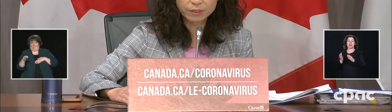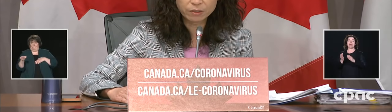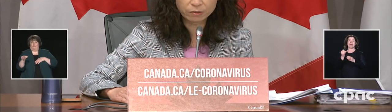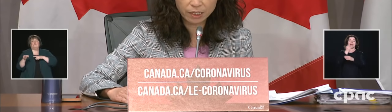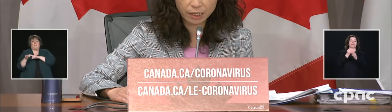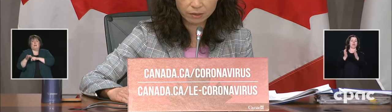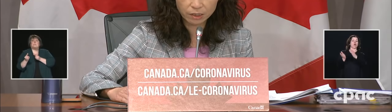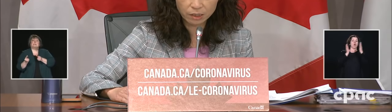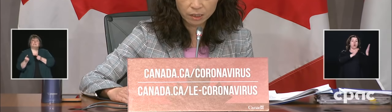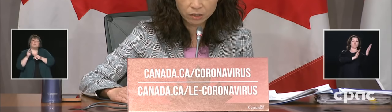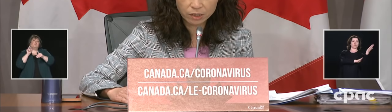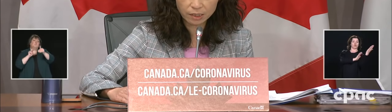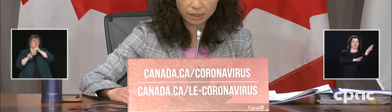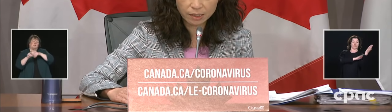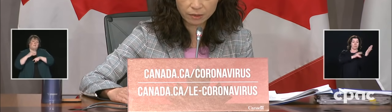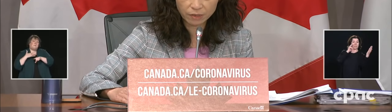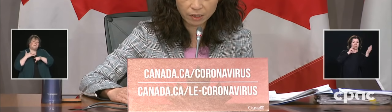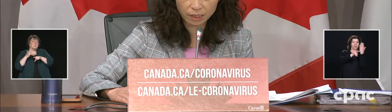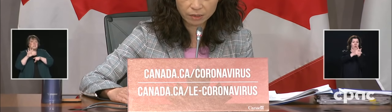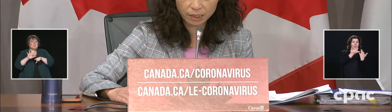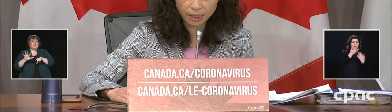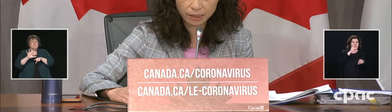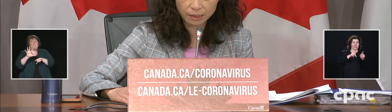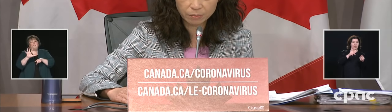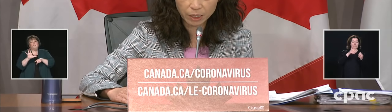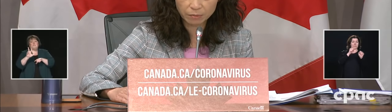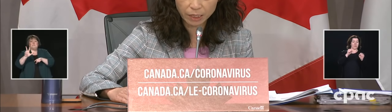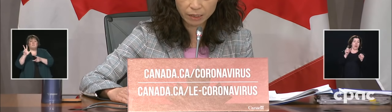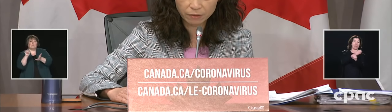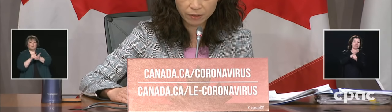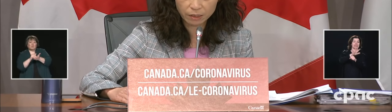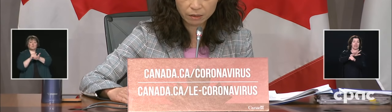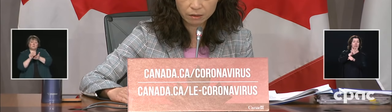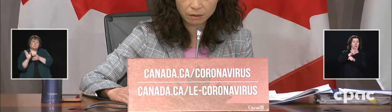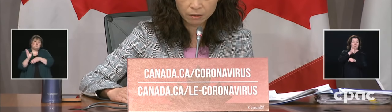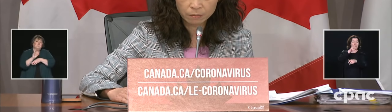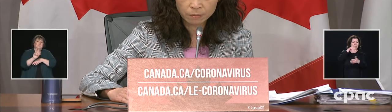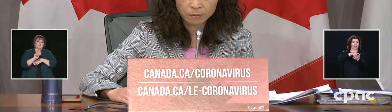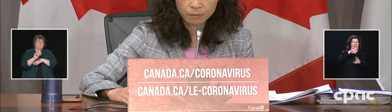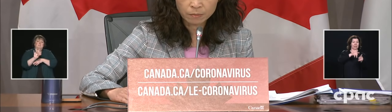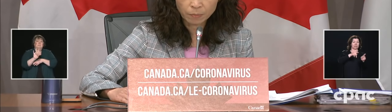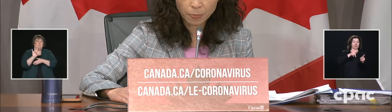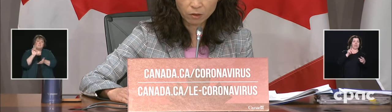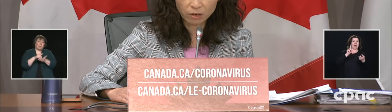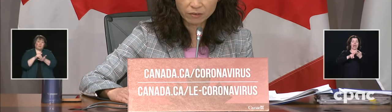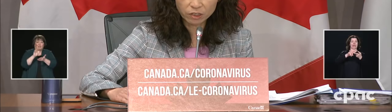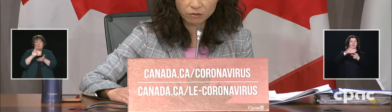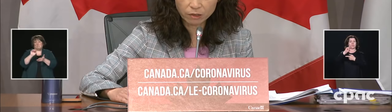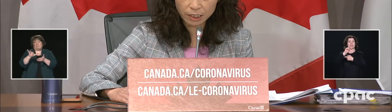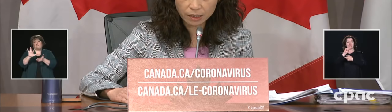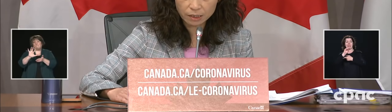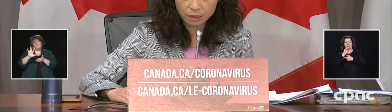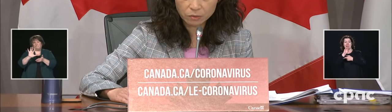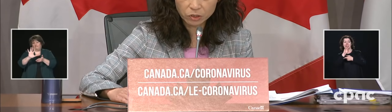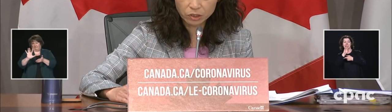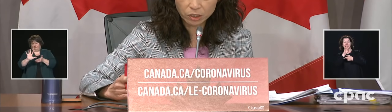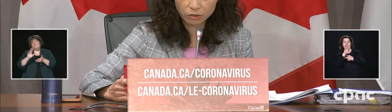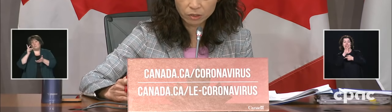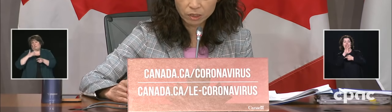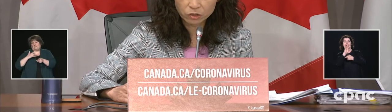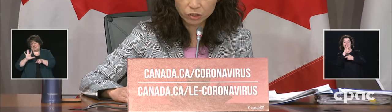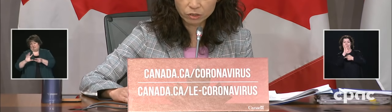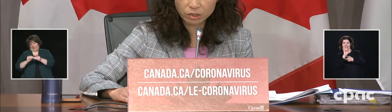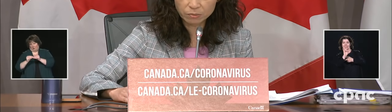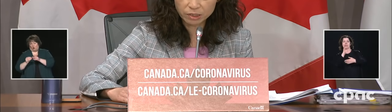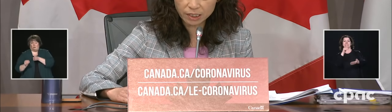of 53,000 to 67,000 cases by May the 5th. The graph on the right, which is